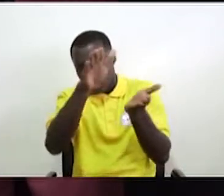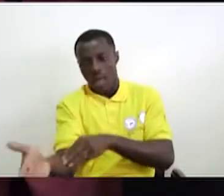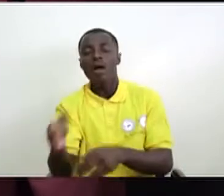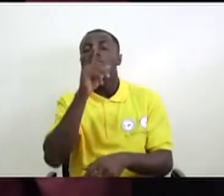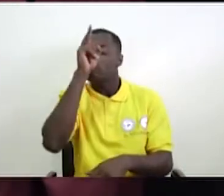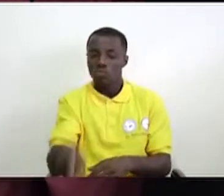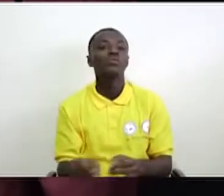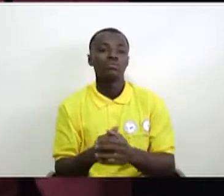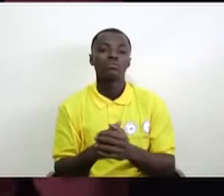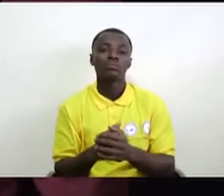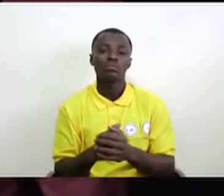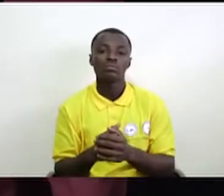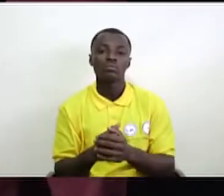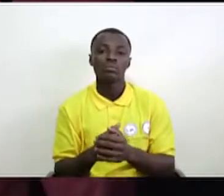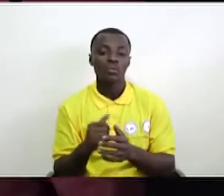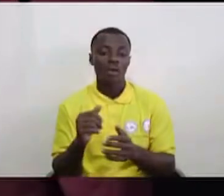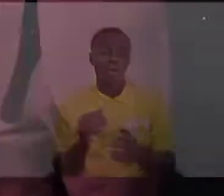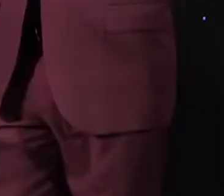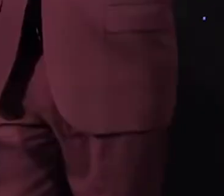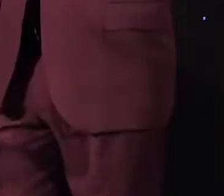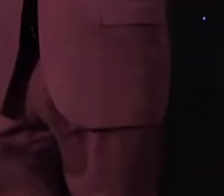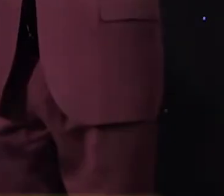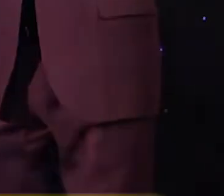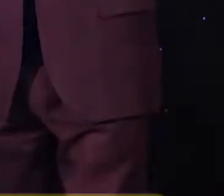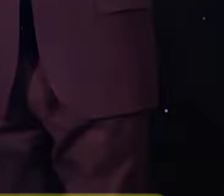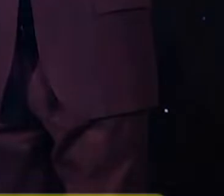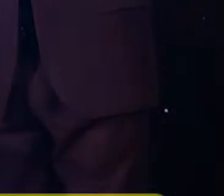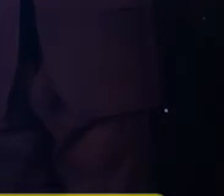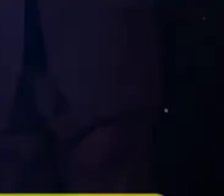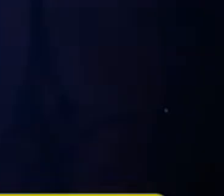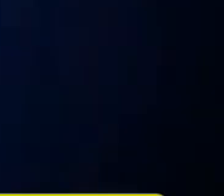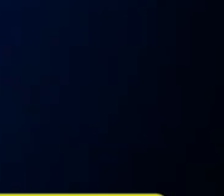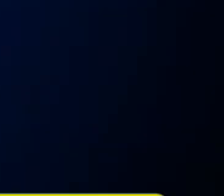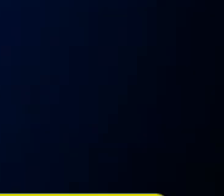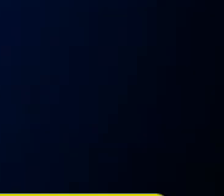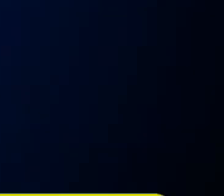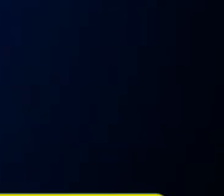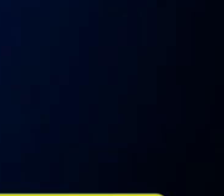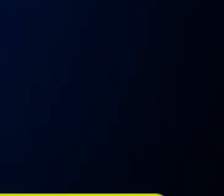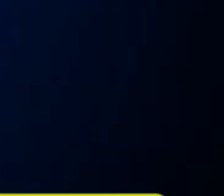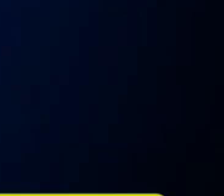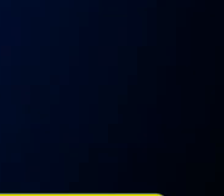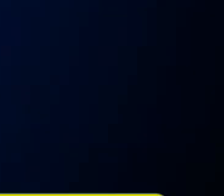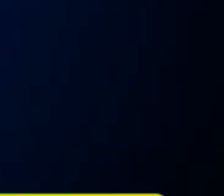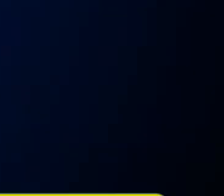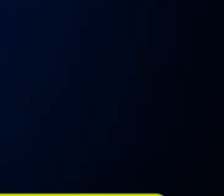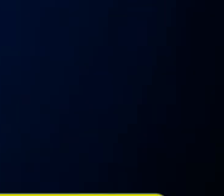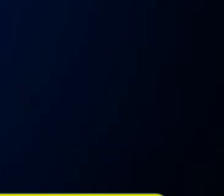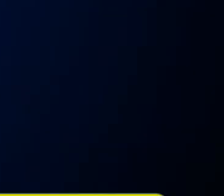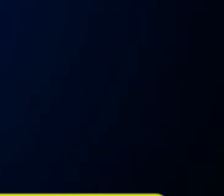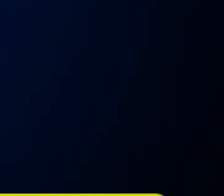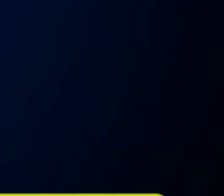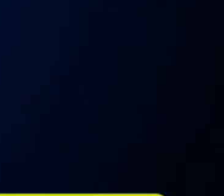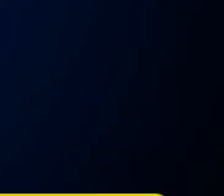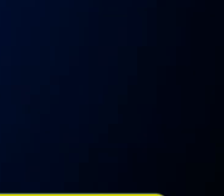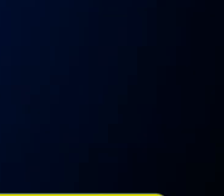se Yesu owu. Our theme is that he died that we might live, that I might live. In shemu ibutai